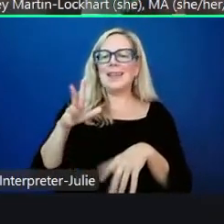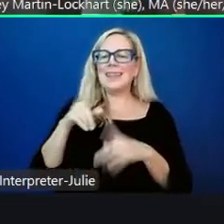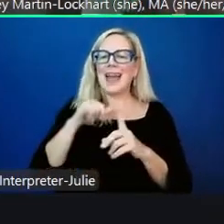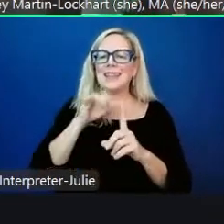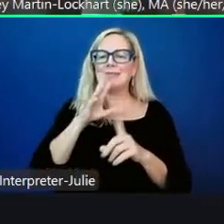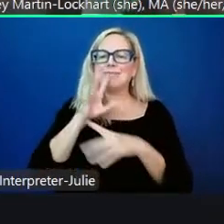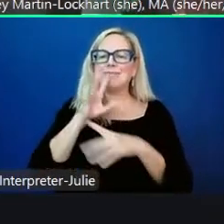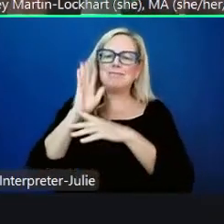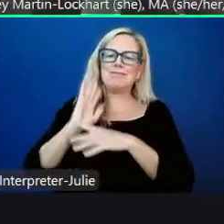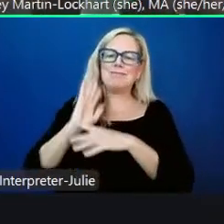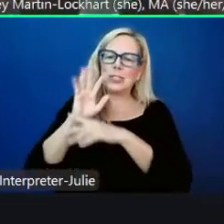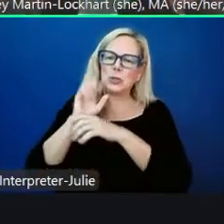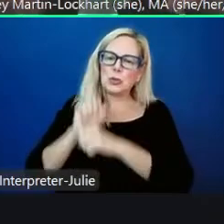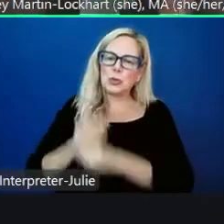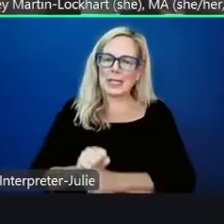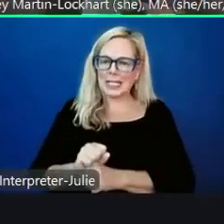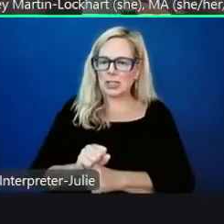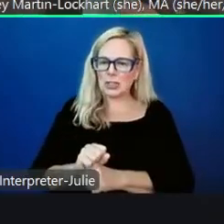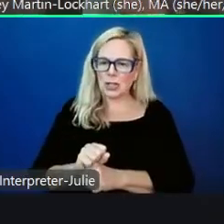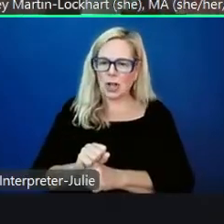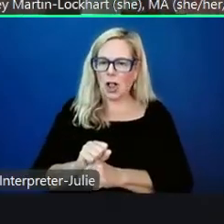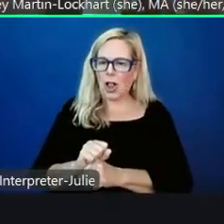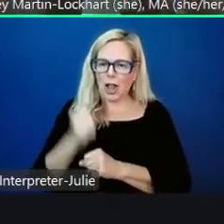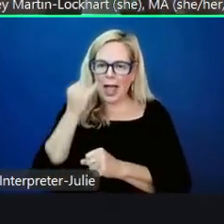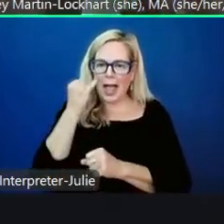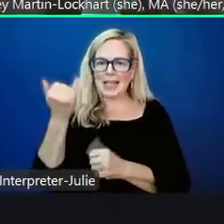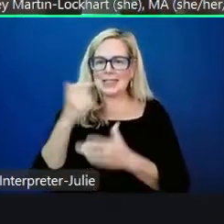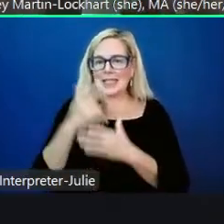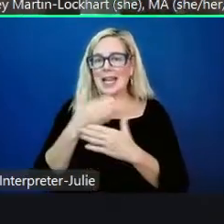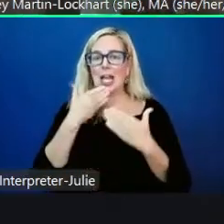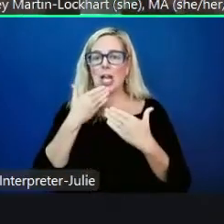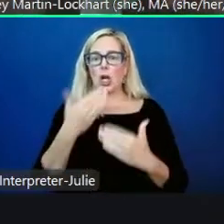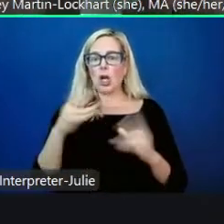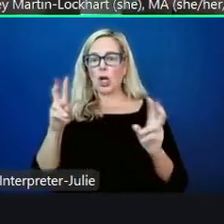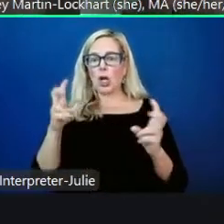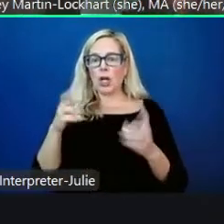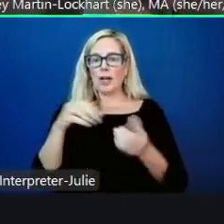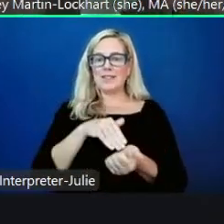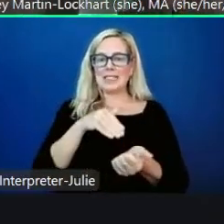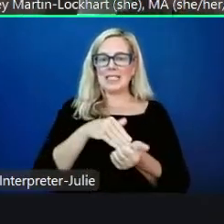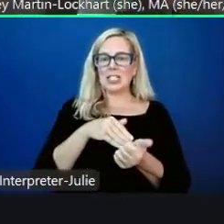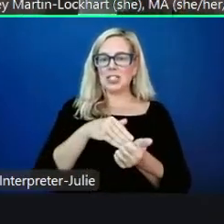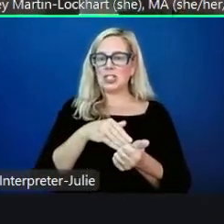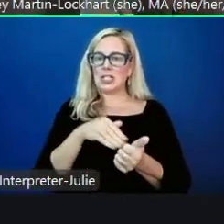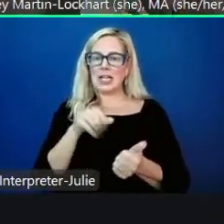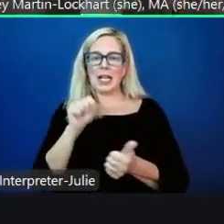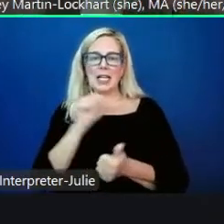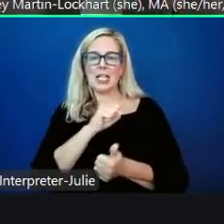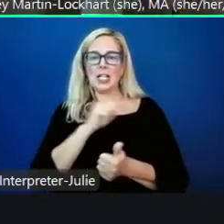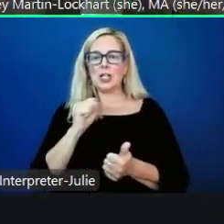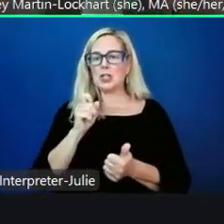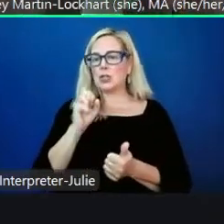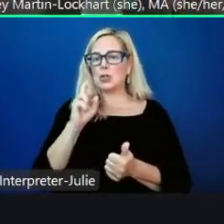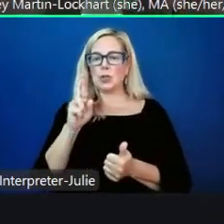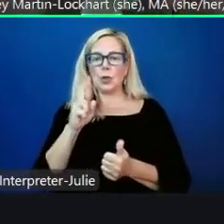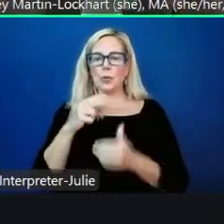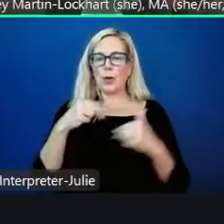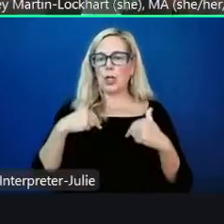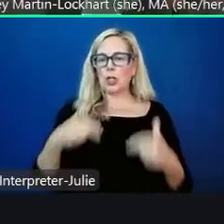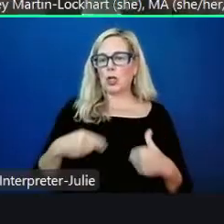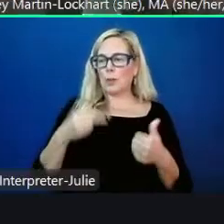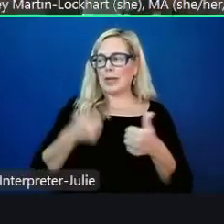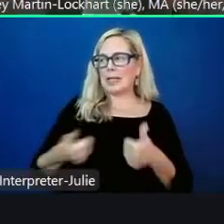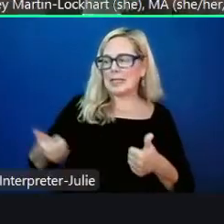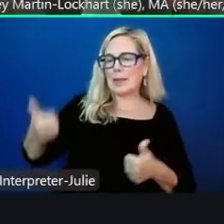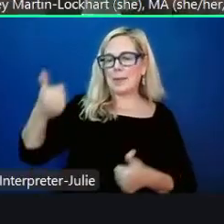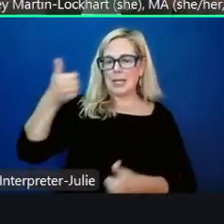medical ideology that a good physician is superhuman, independent, confident, subtly superior to